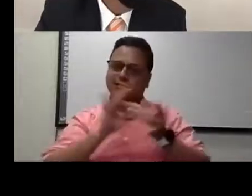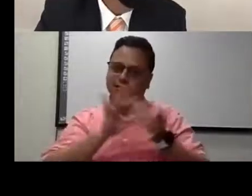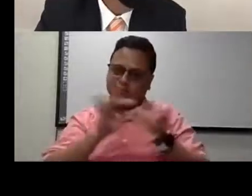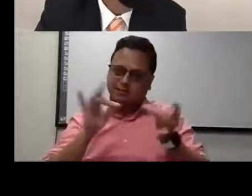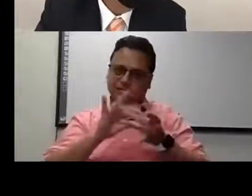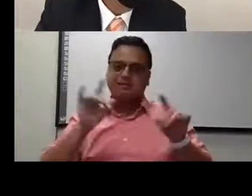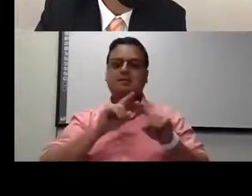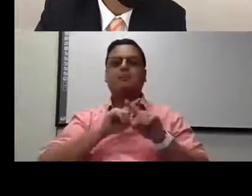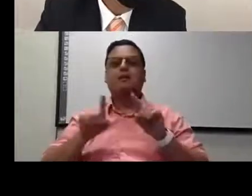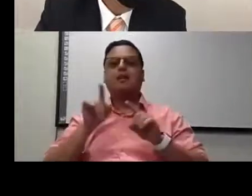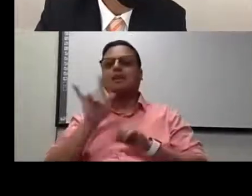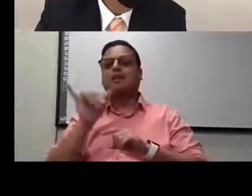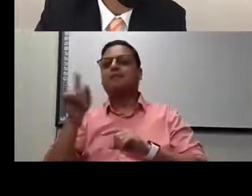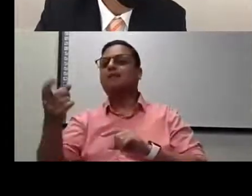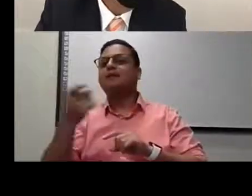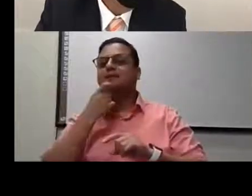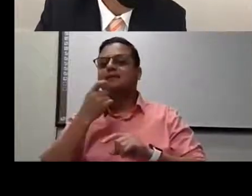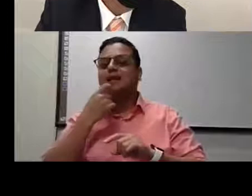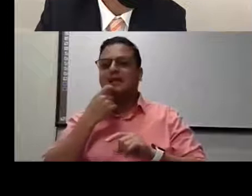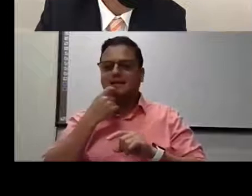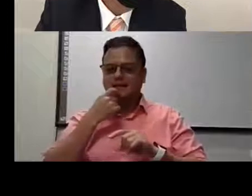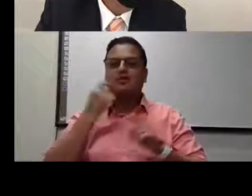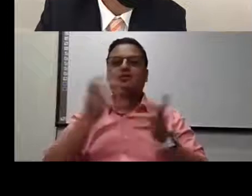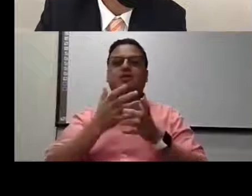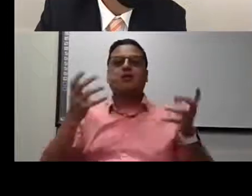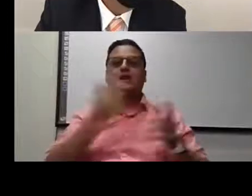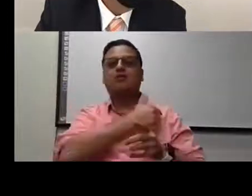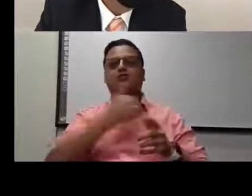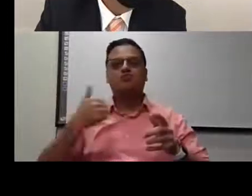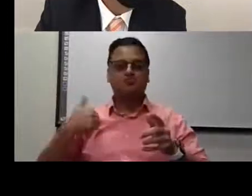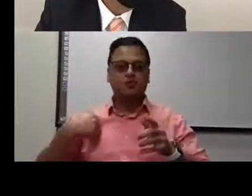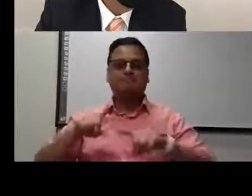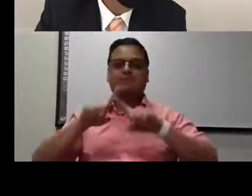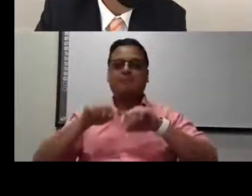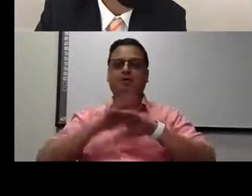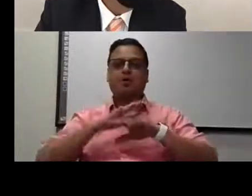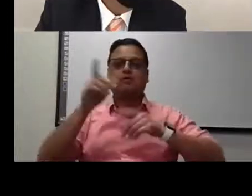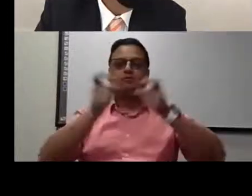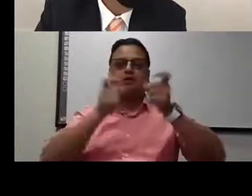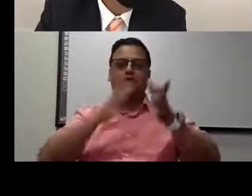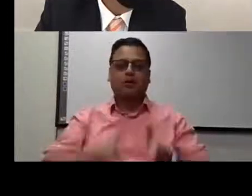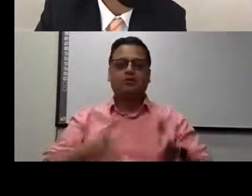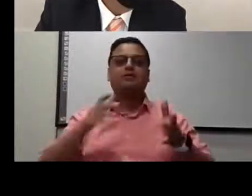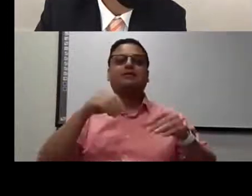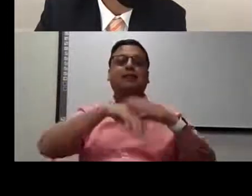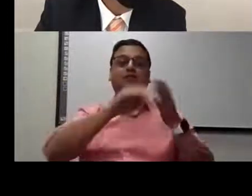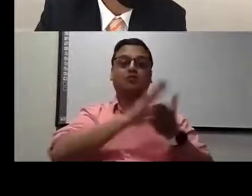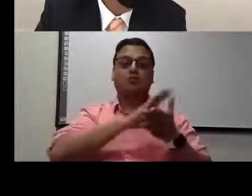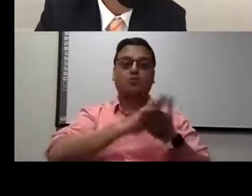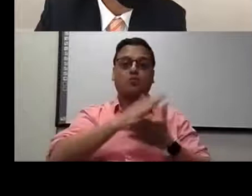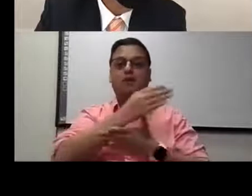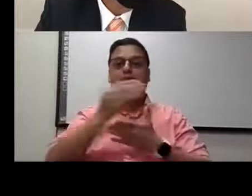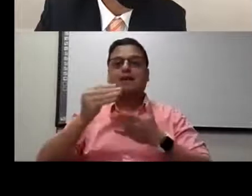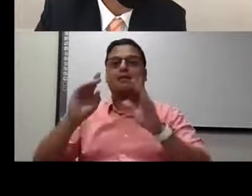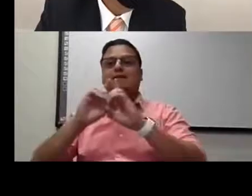like Trustee Corzo said, there's so much that we've relied on our school administrators to do, both at the site and also at the